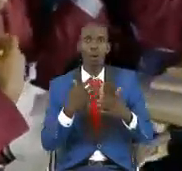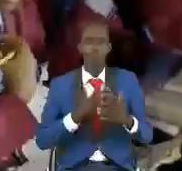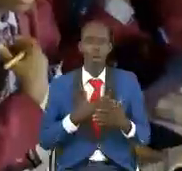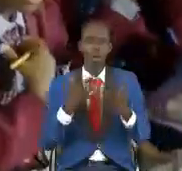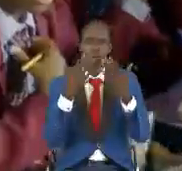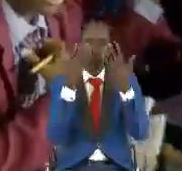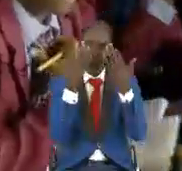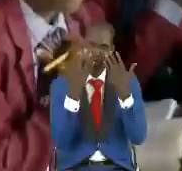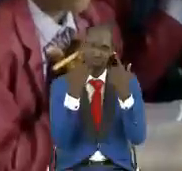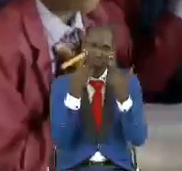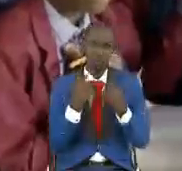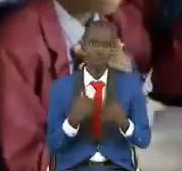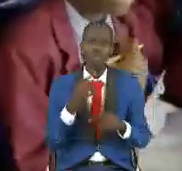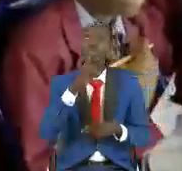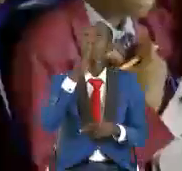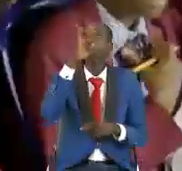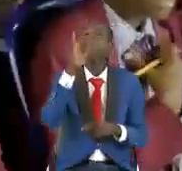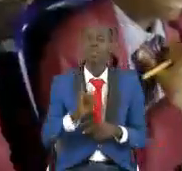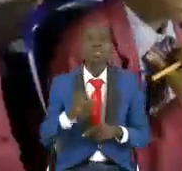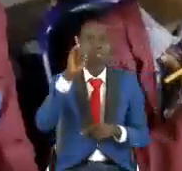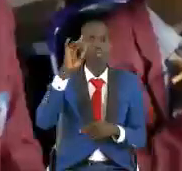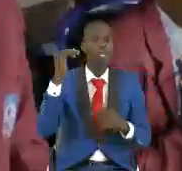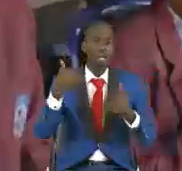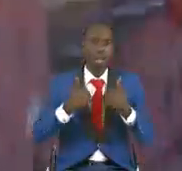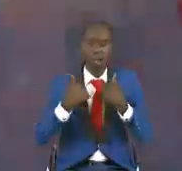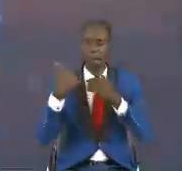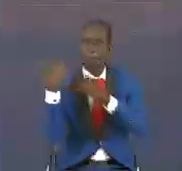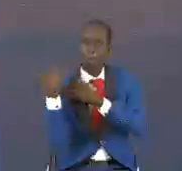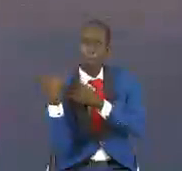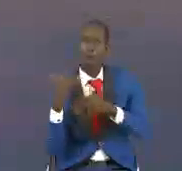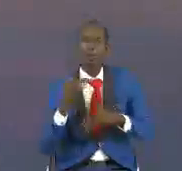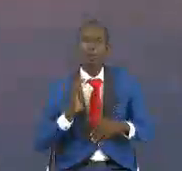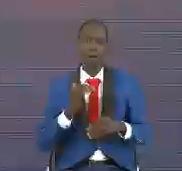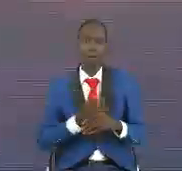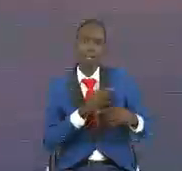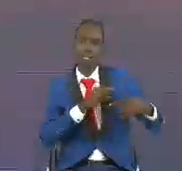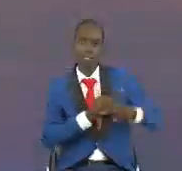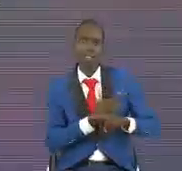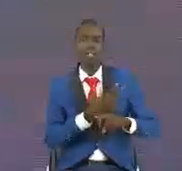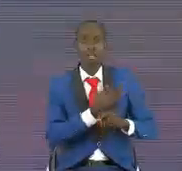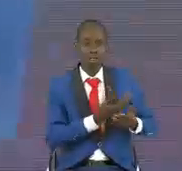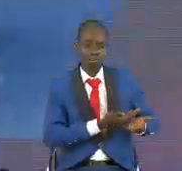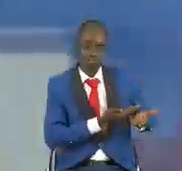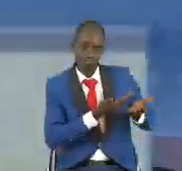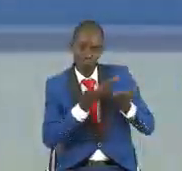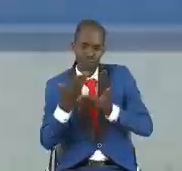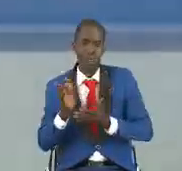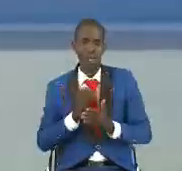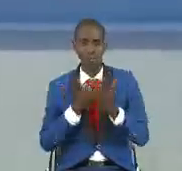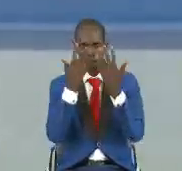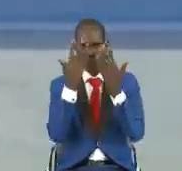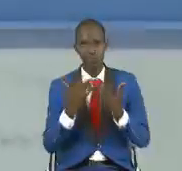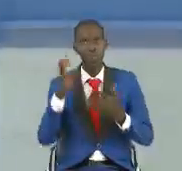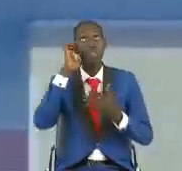Surely he has borne our griefs and carried our sorrows. He came so